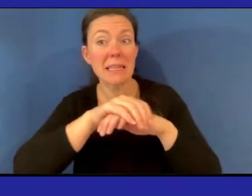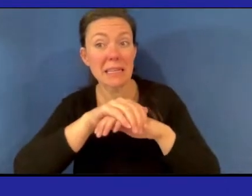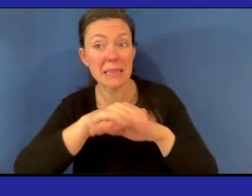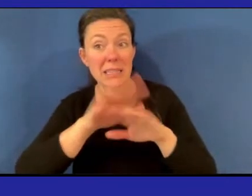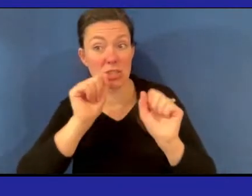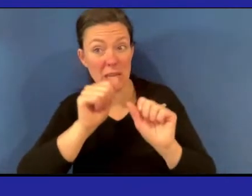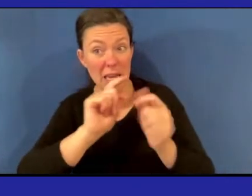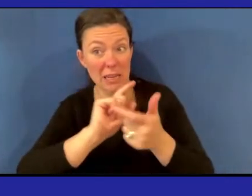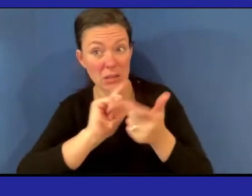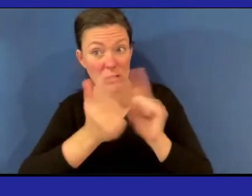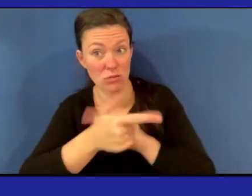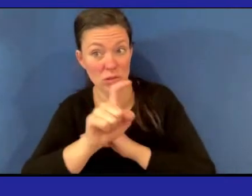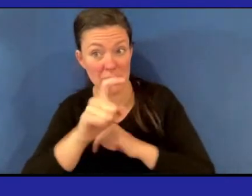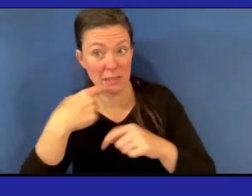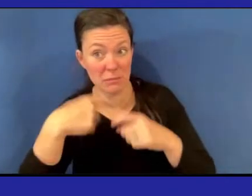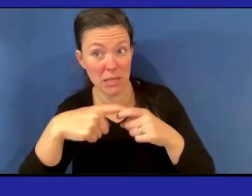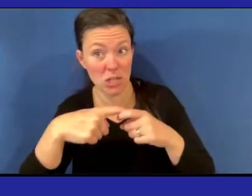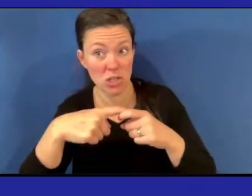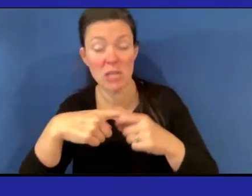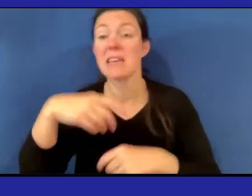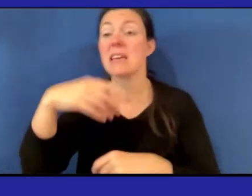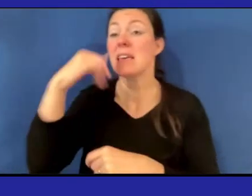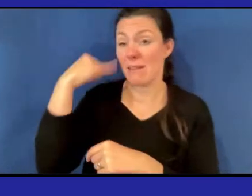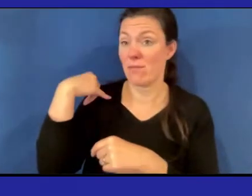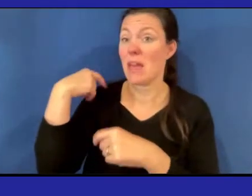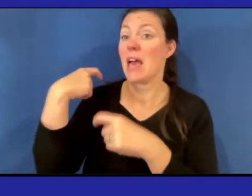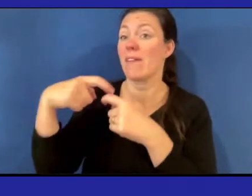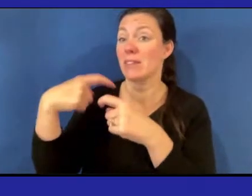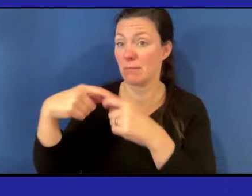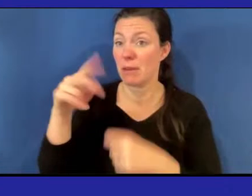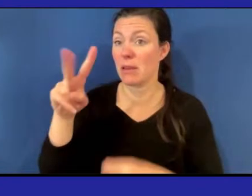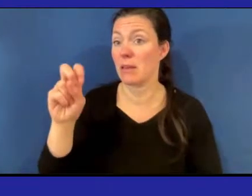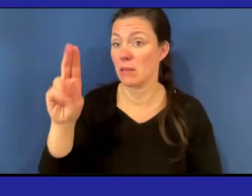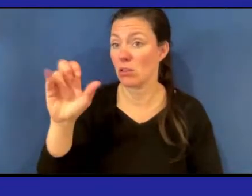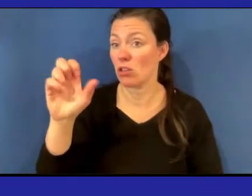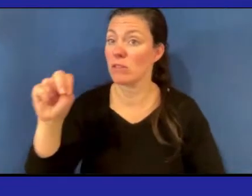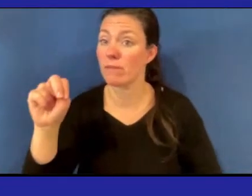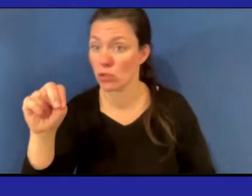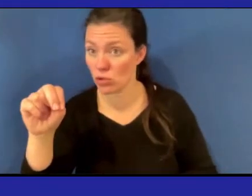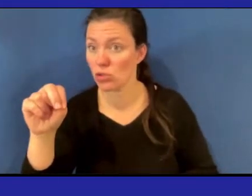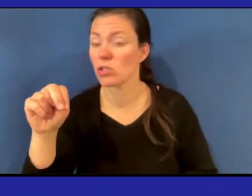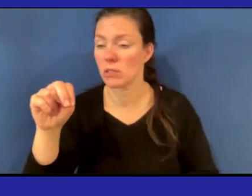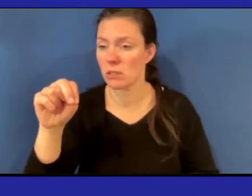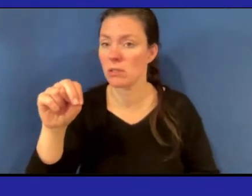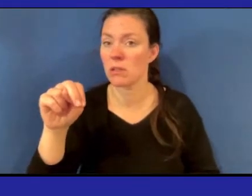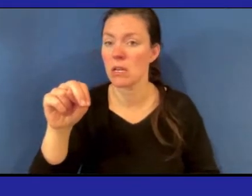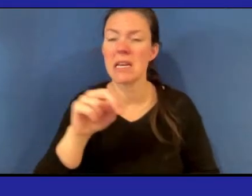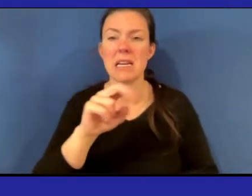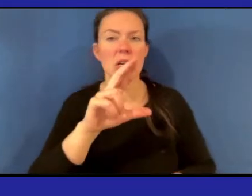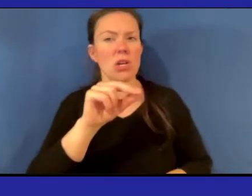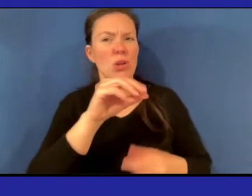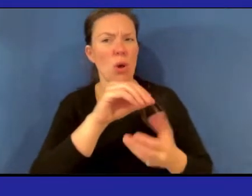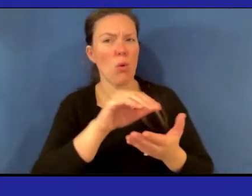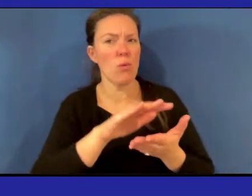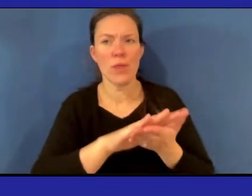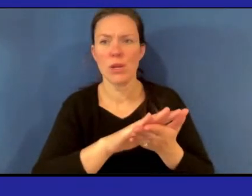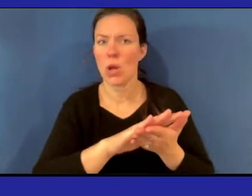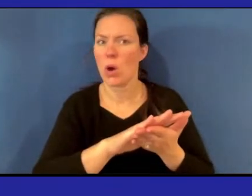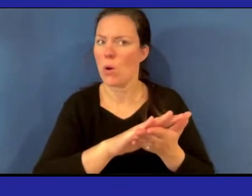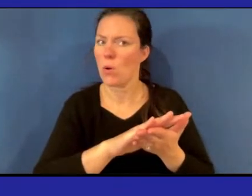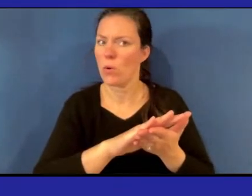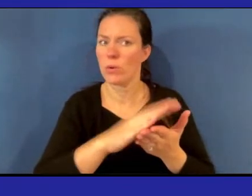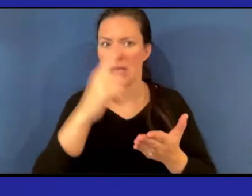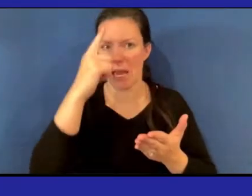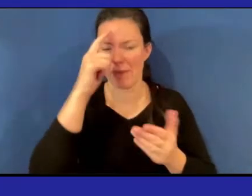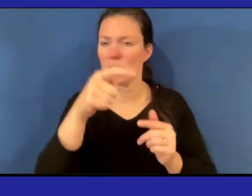version, it would, yes. The but you said Spanish it's the version after visit translates summary, everything. but not the No, notes. no, I think the notes, you would have to get an actual